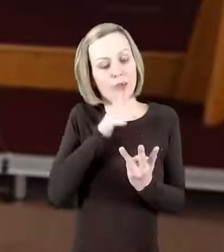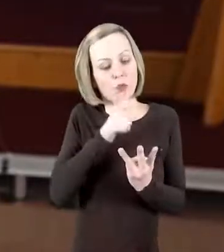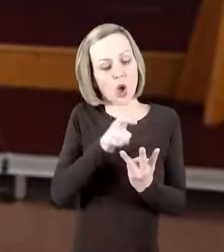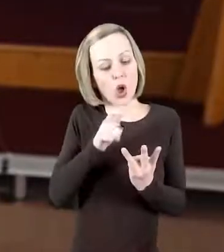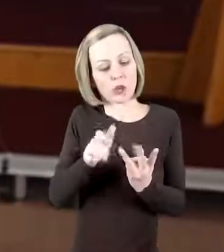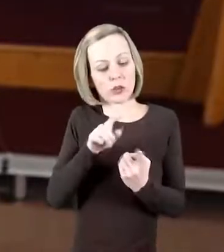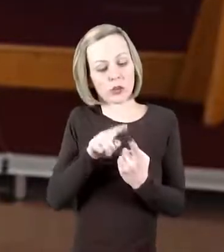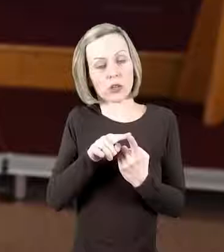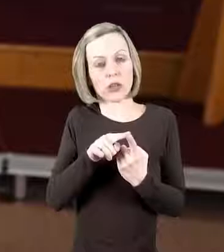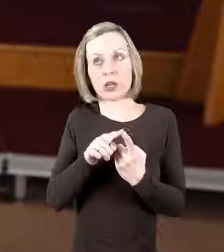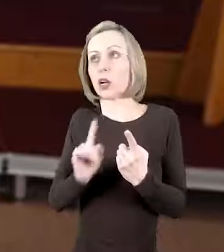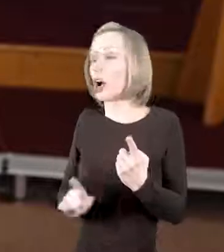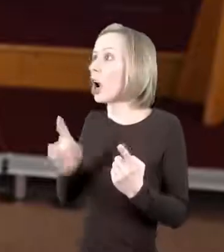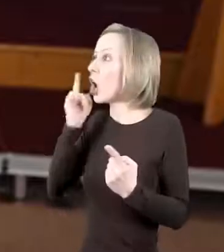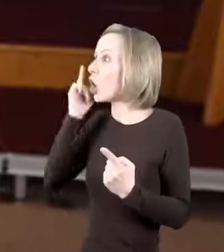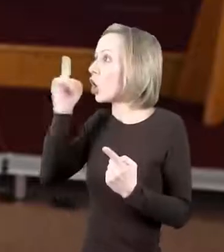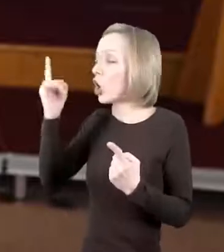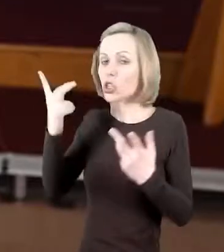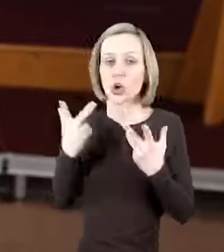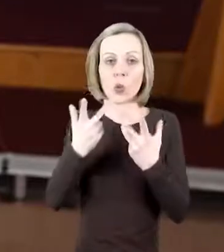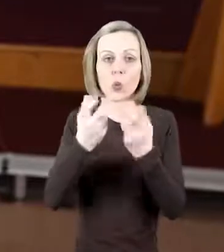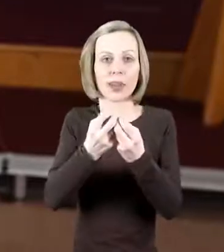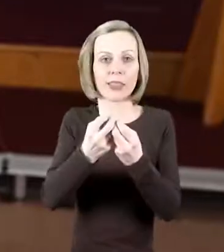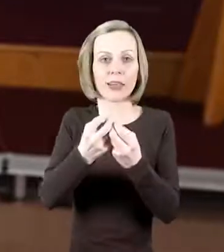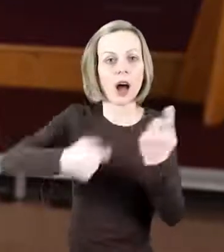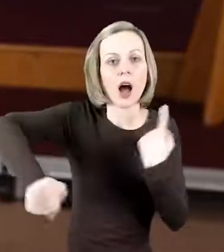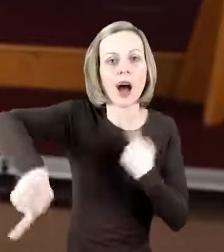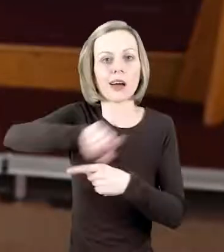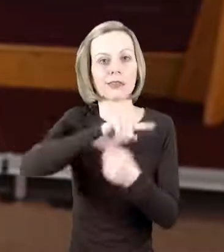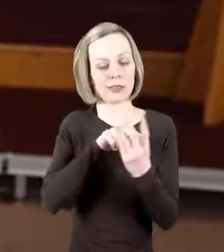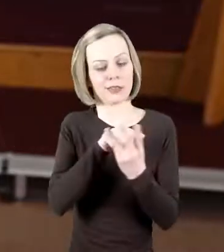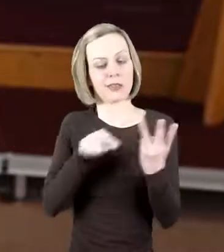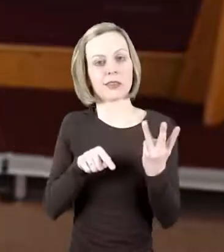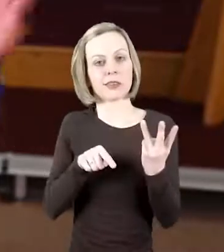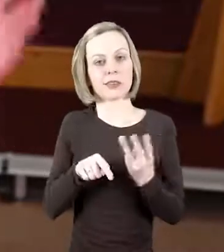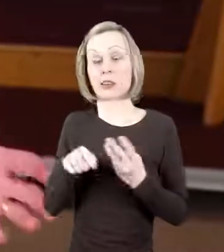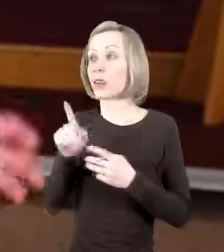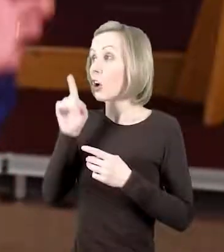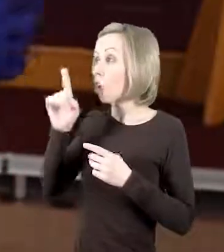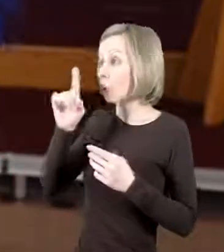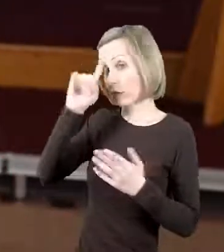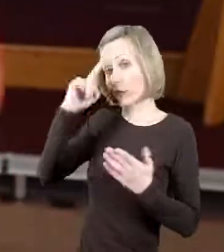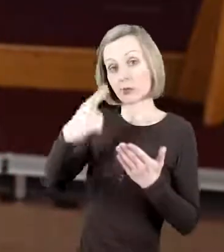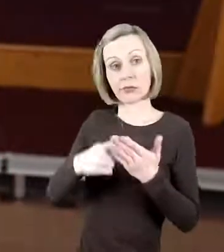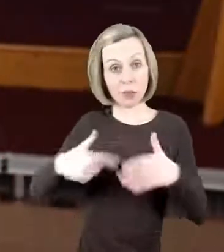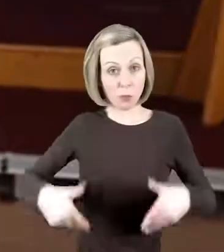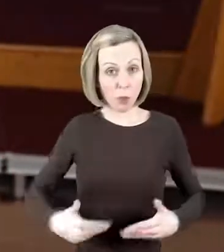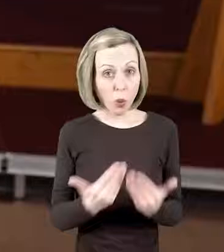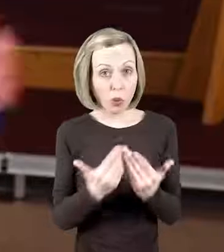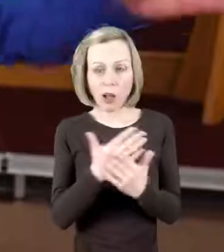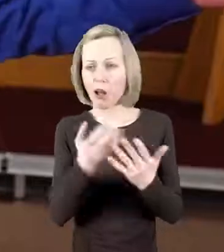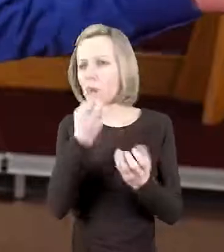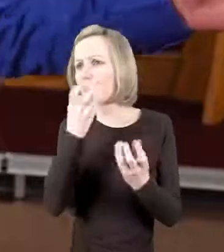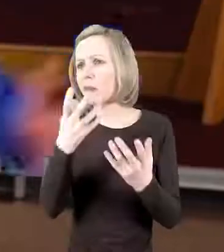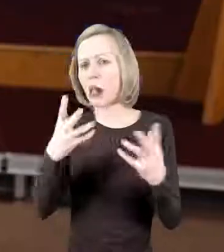It boils down to three words: God with us. God chose to be